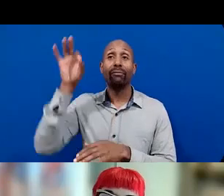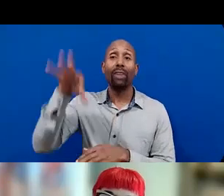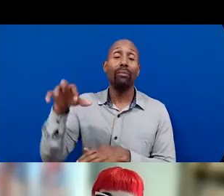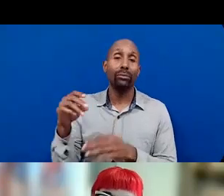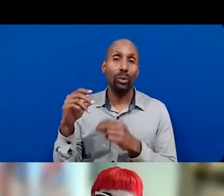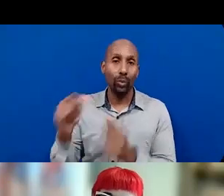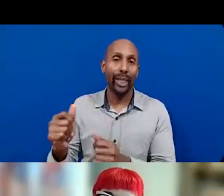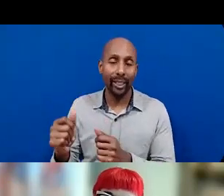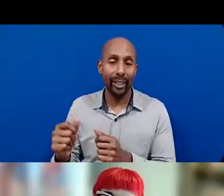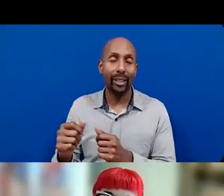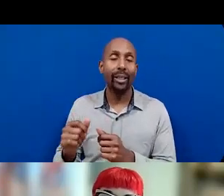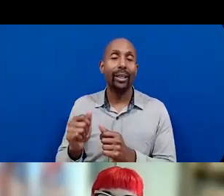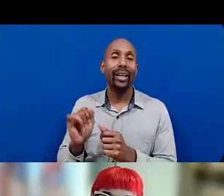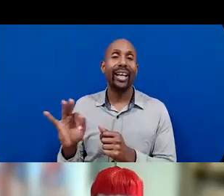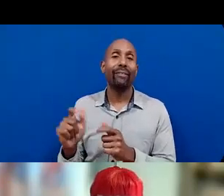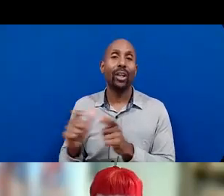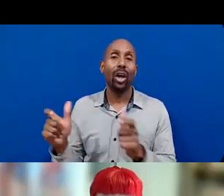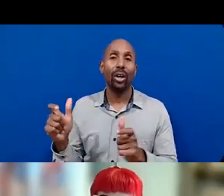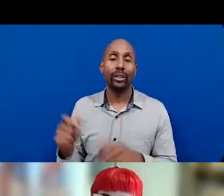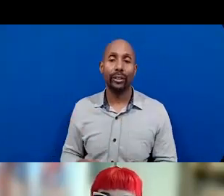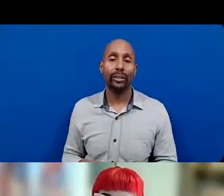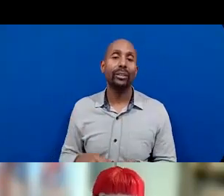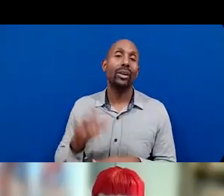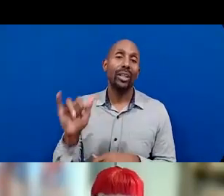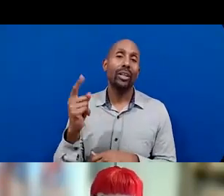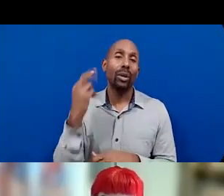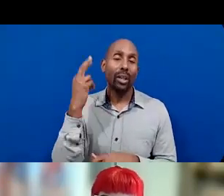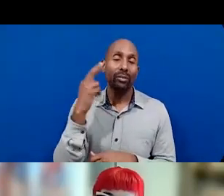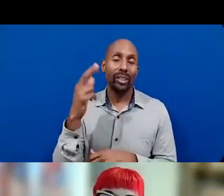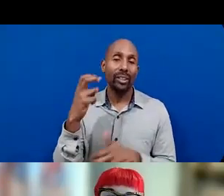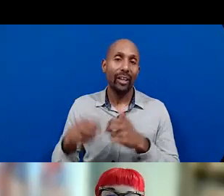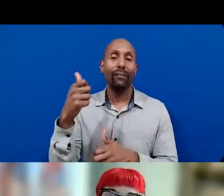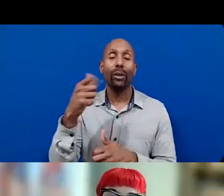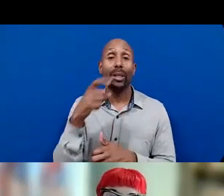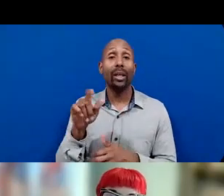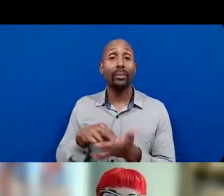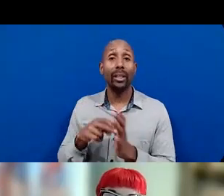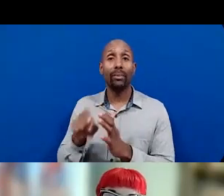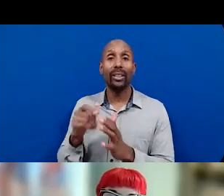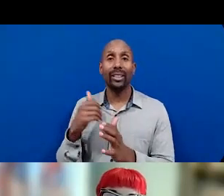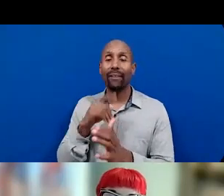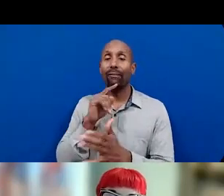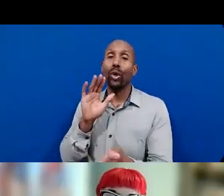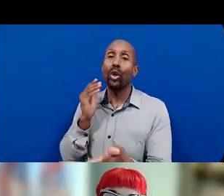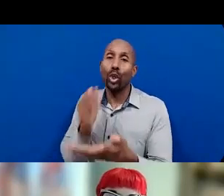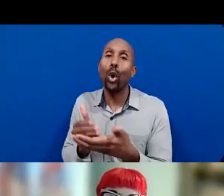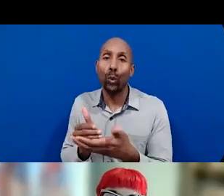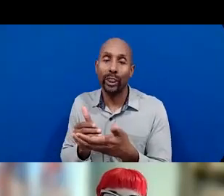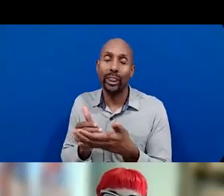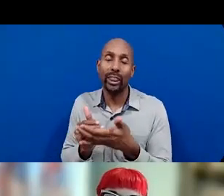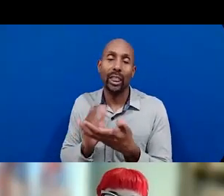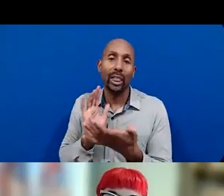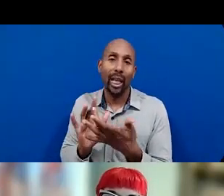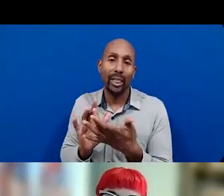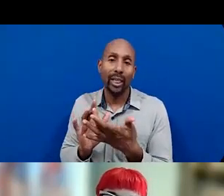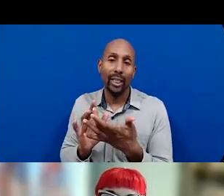part of why it's harder to get, because you have to have closer contact, and it has to be